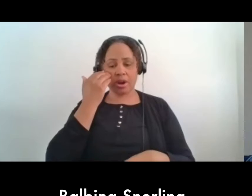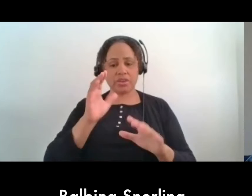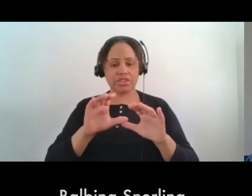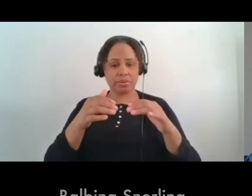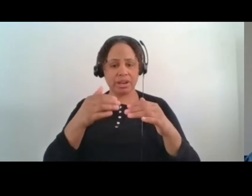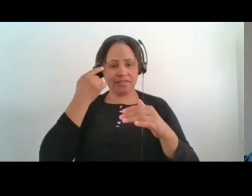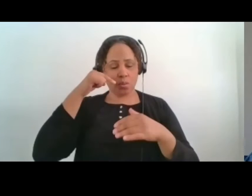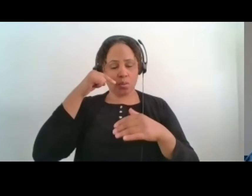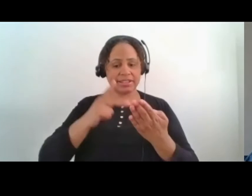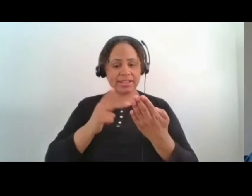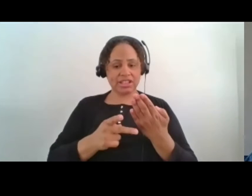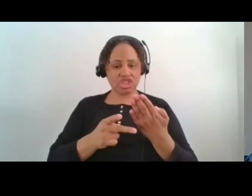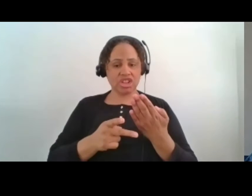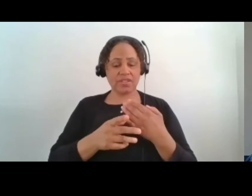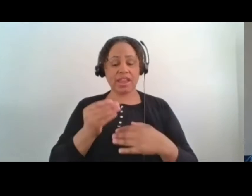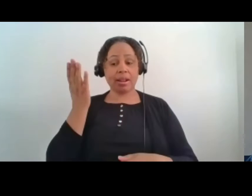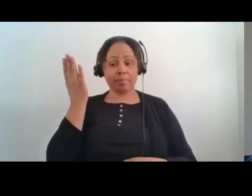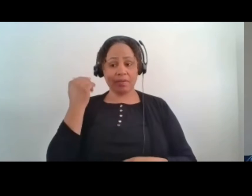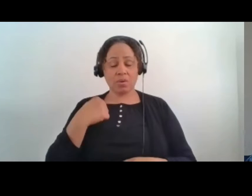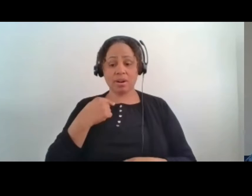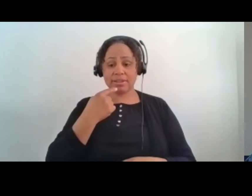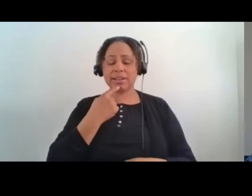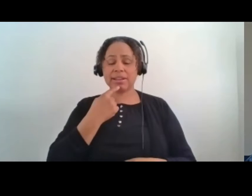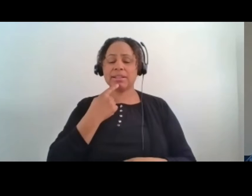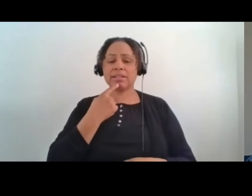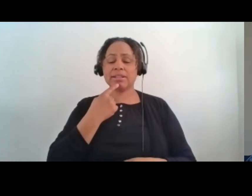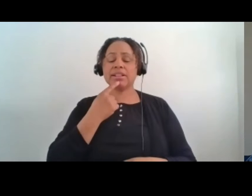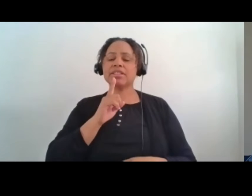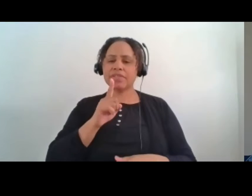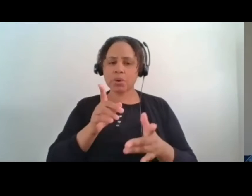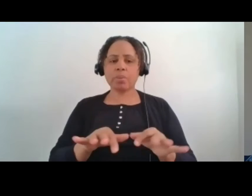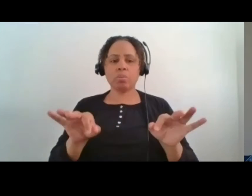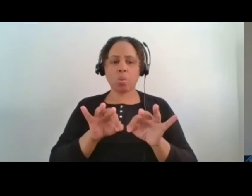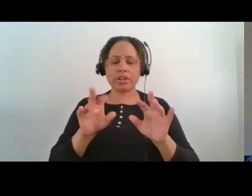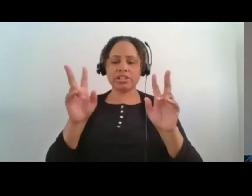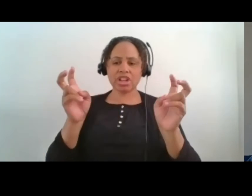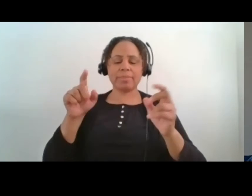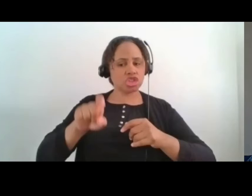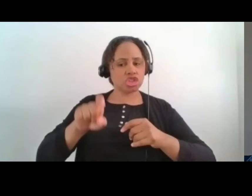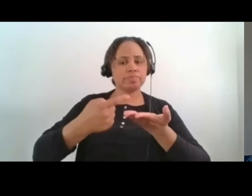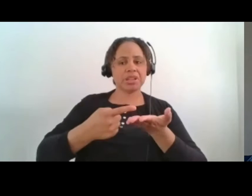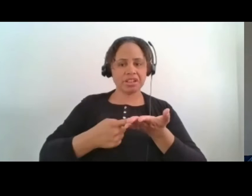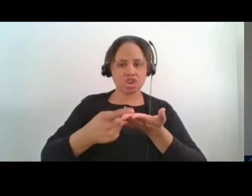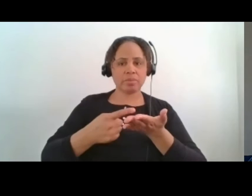it's a very important topic that should be talked about, and it's a long overdue